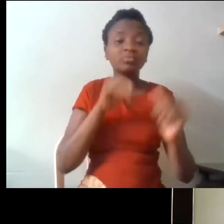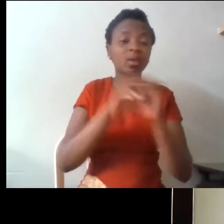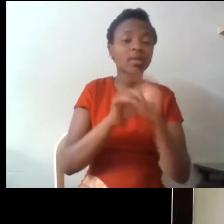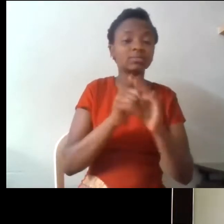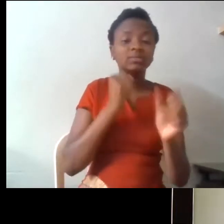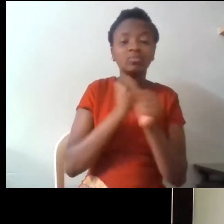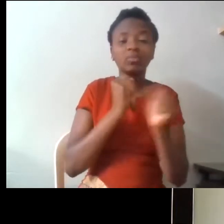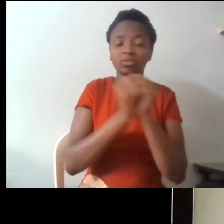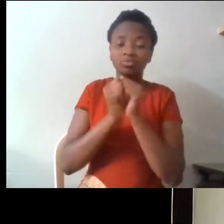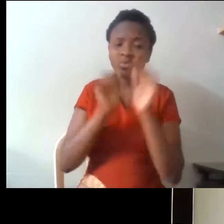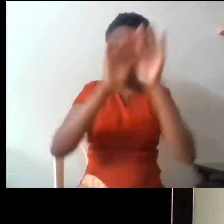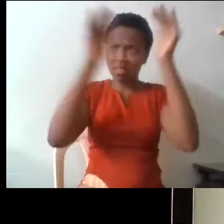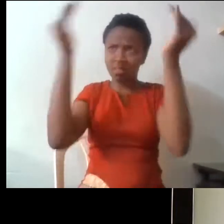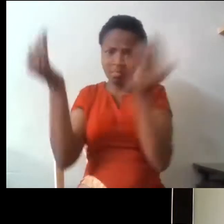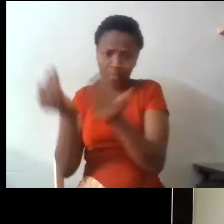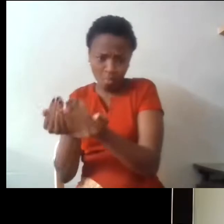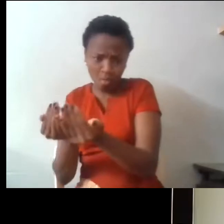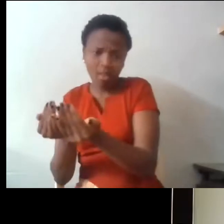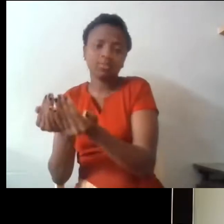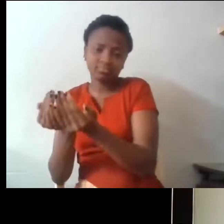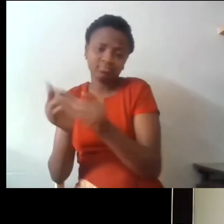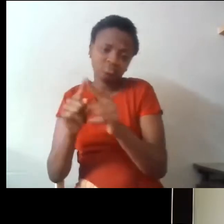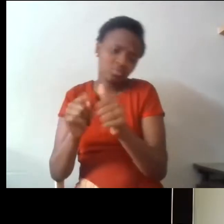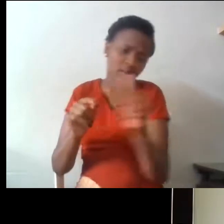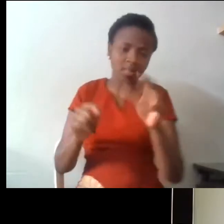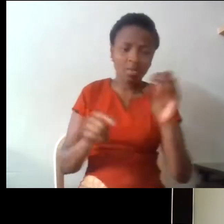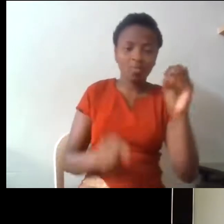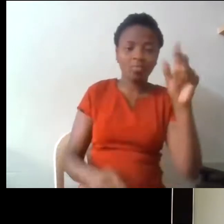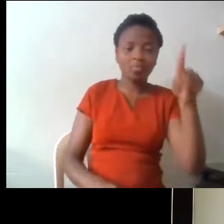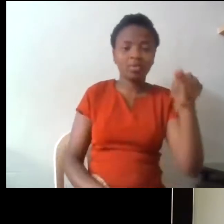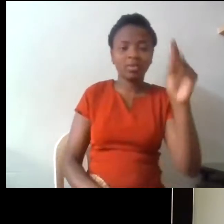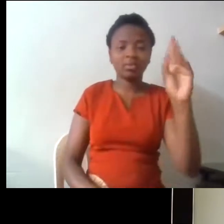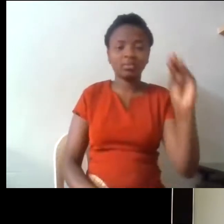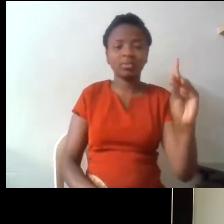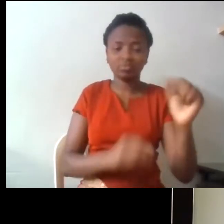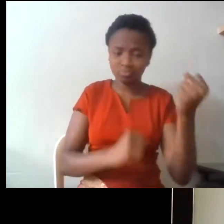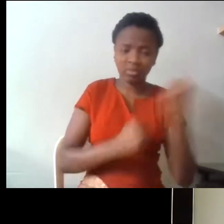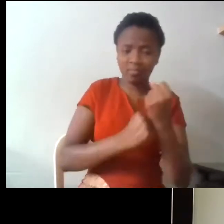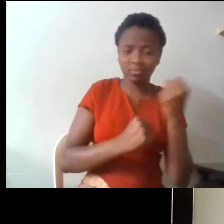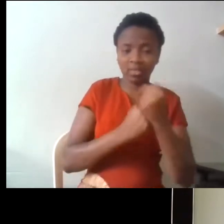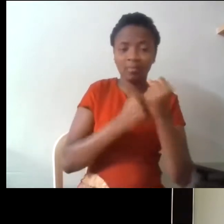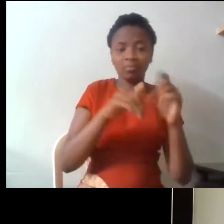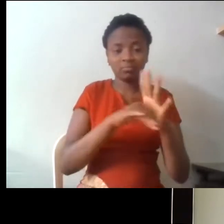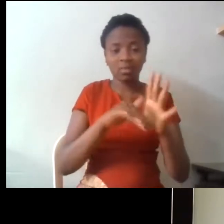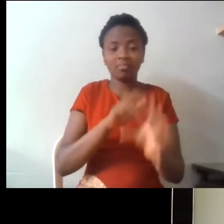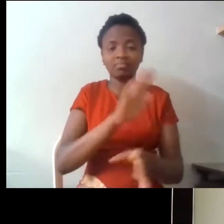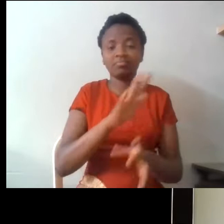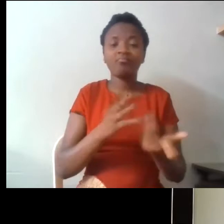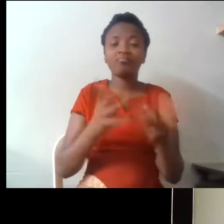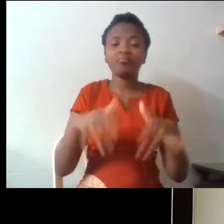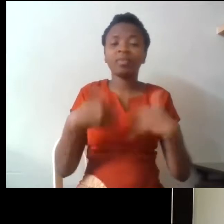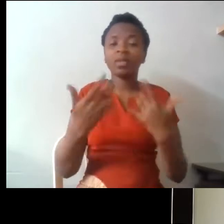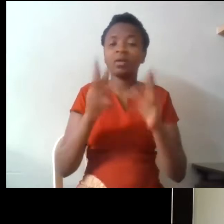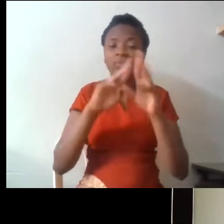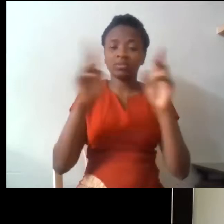WBU and other global OPDs in supporting their secretariat and their members, through to national level work with